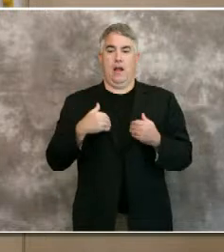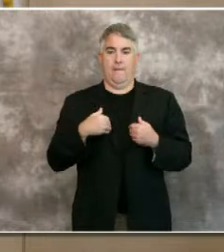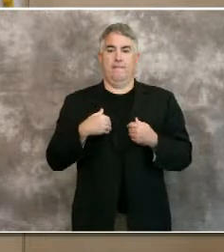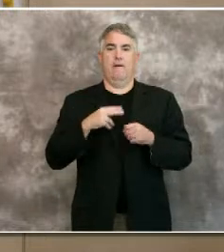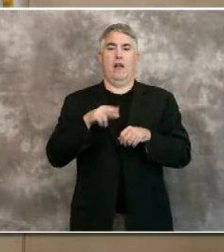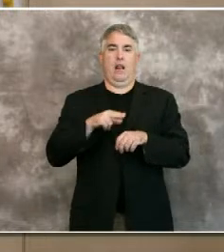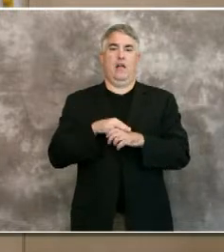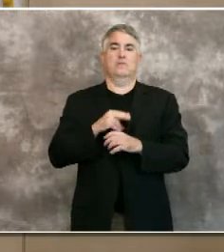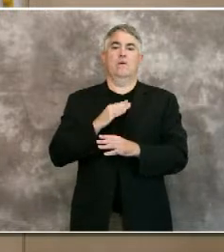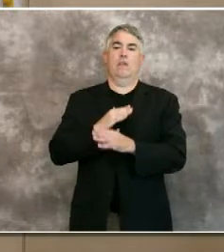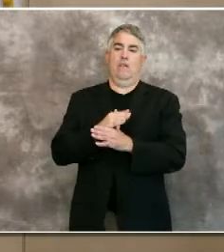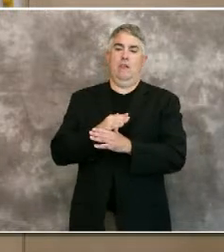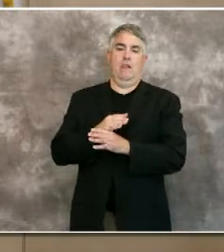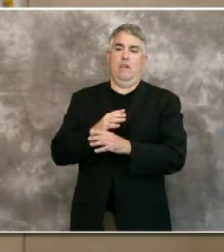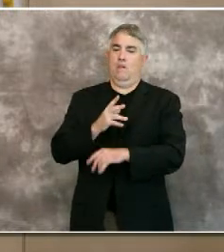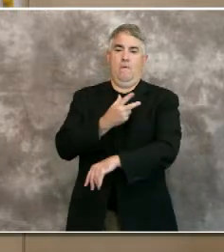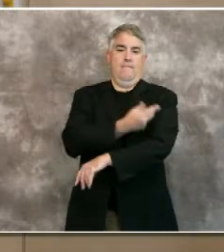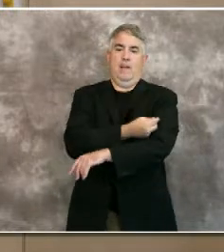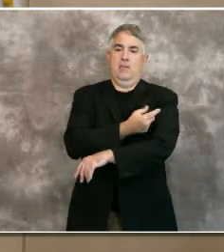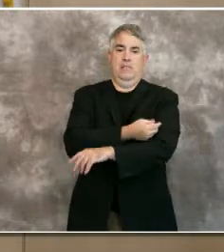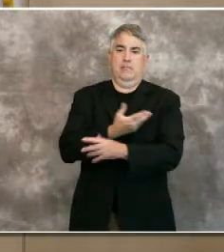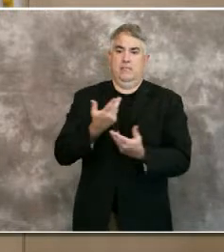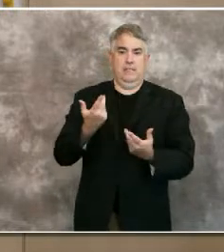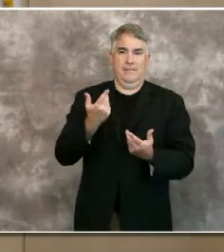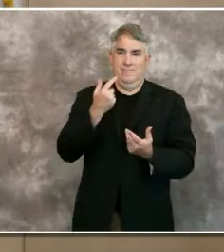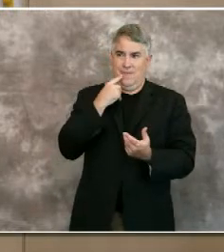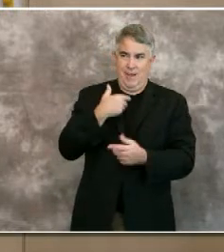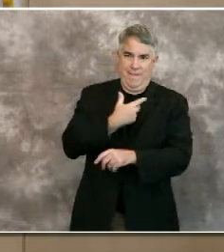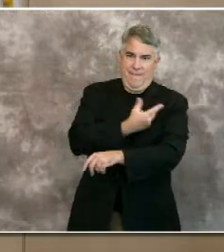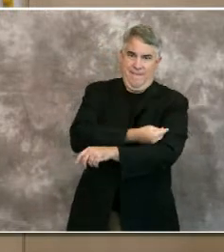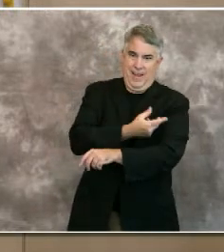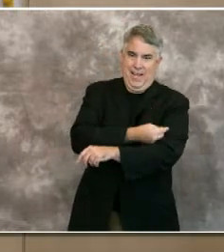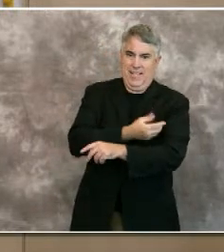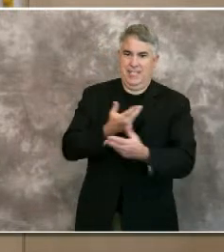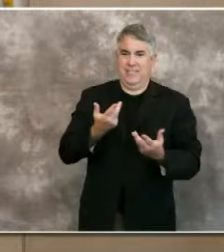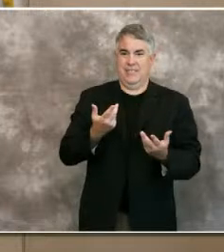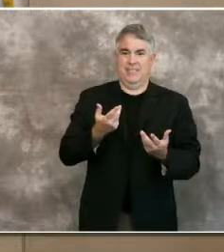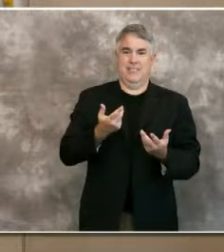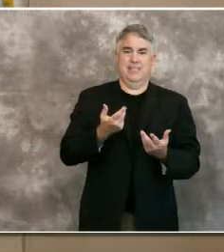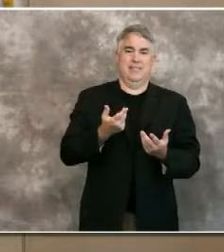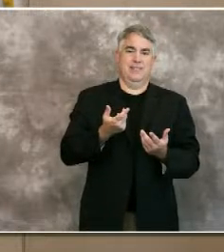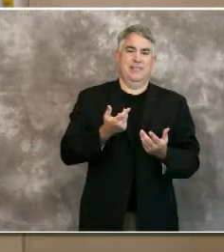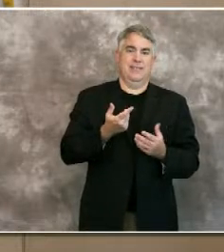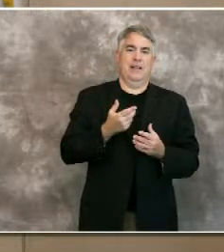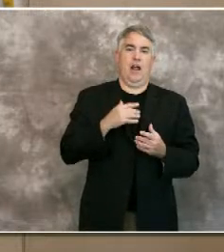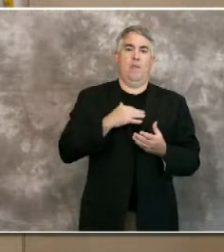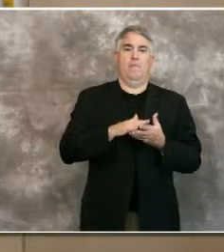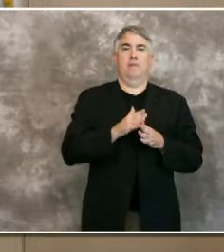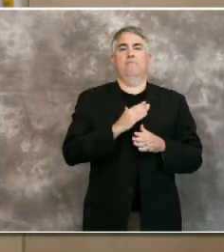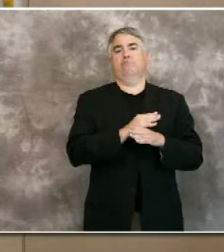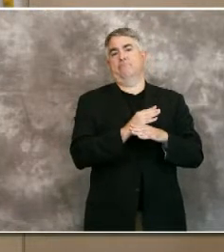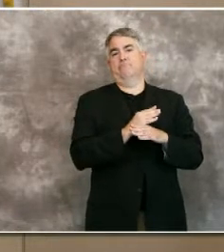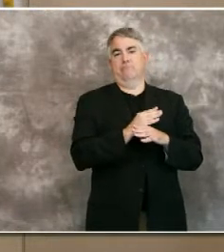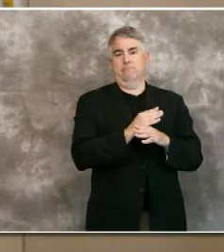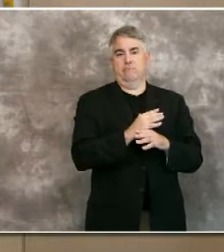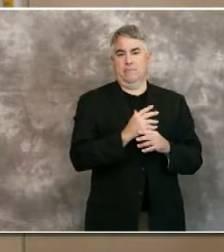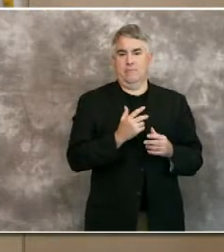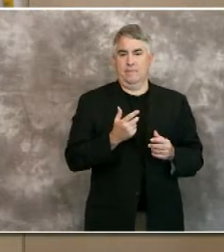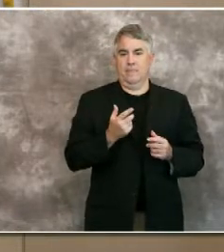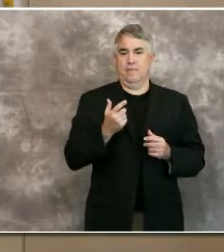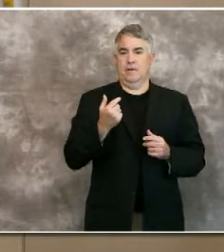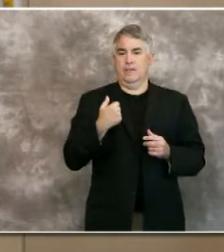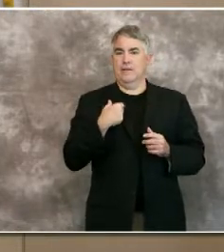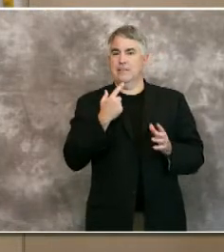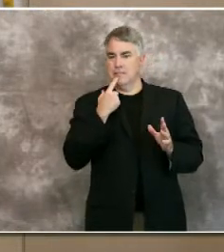by vaccinations, and we do not currently have vaccines. So that's what I meant in terms of next year.